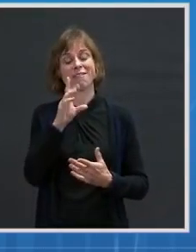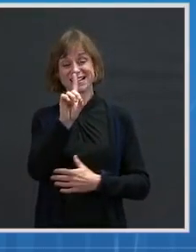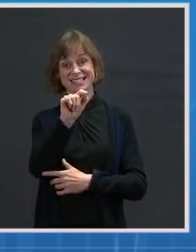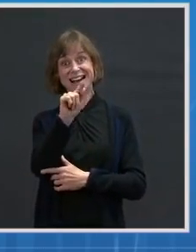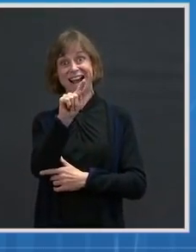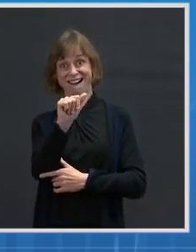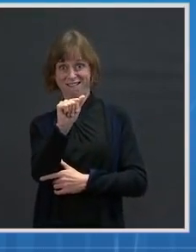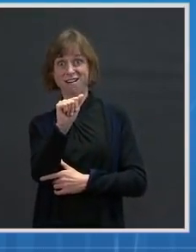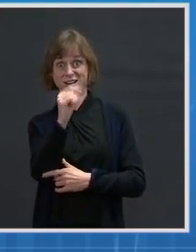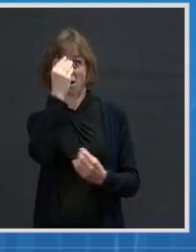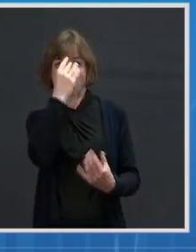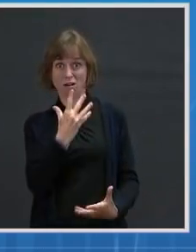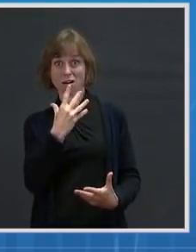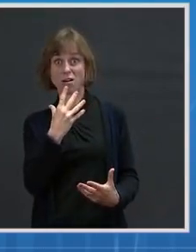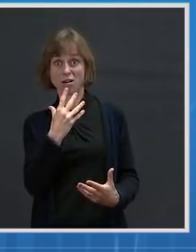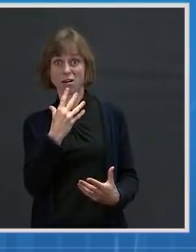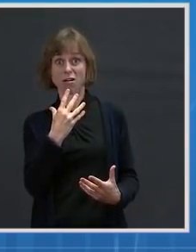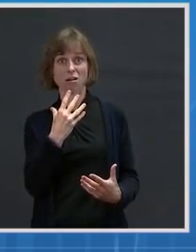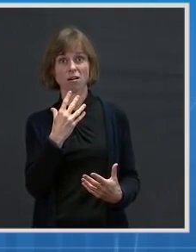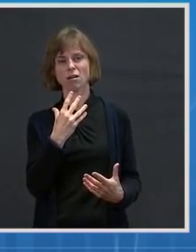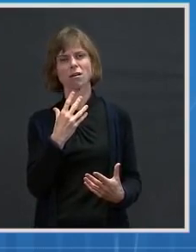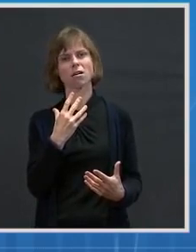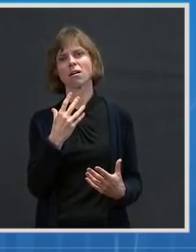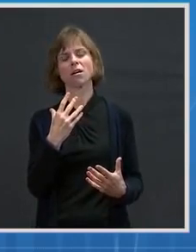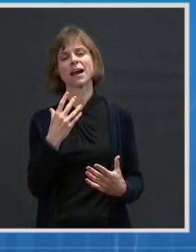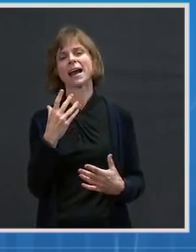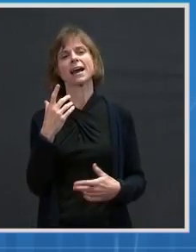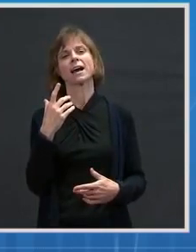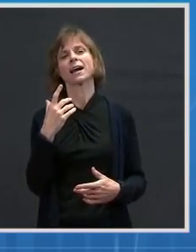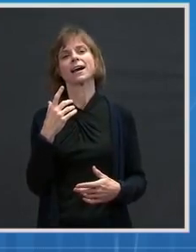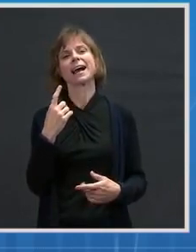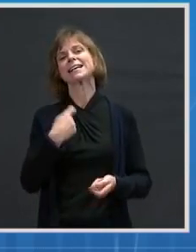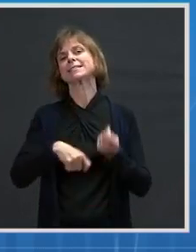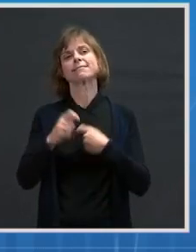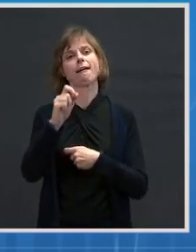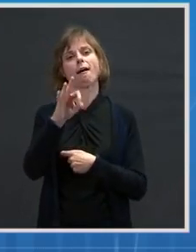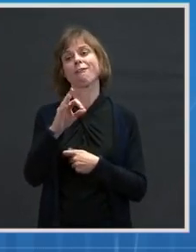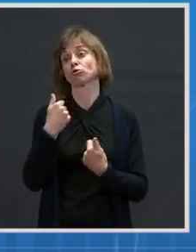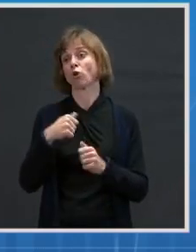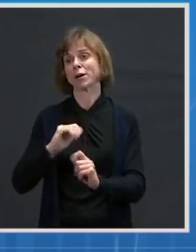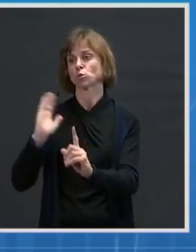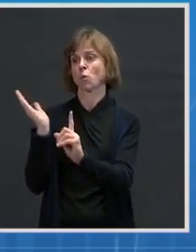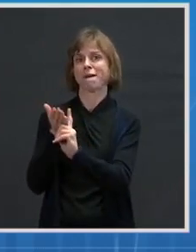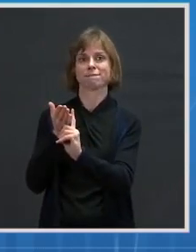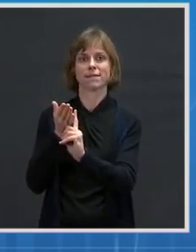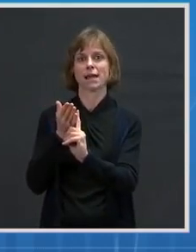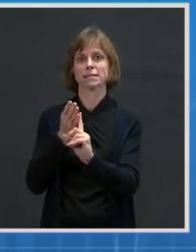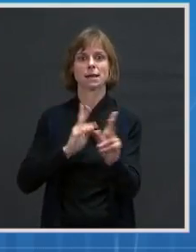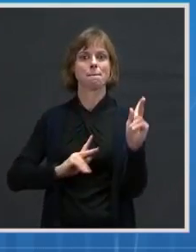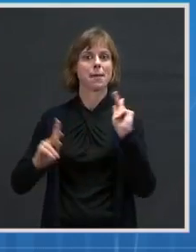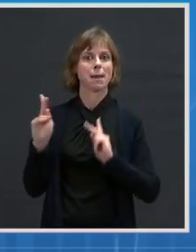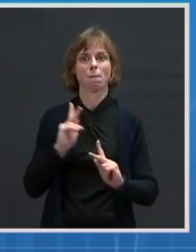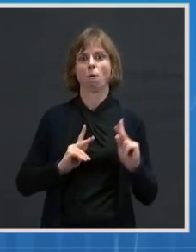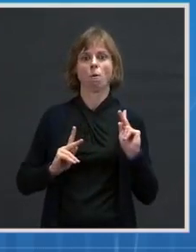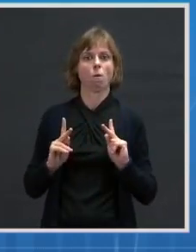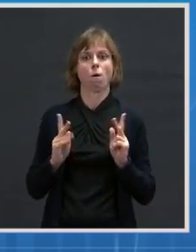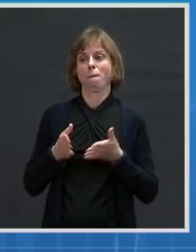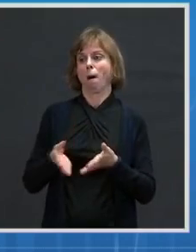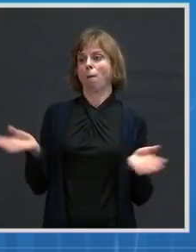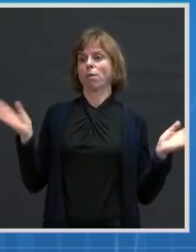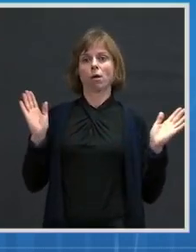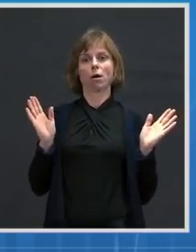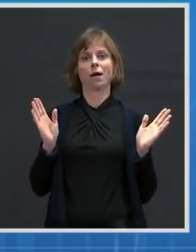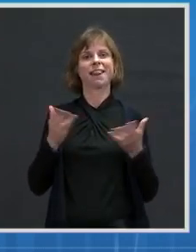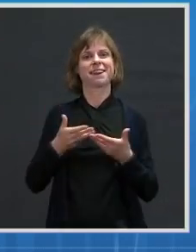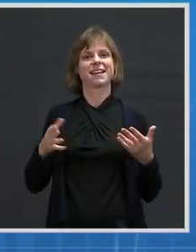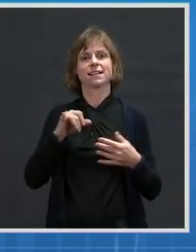of your question, trying to convince the public of something that isn't necessarily based on data. I think that you will hear that